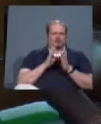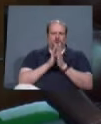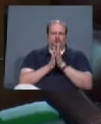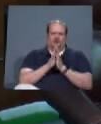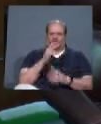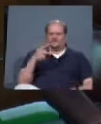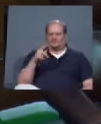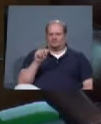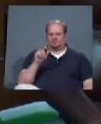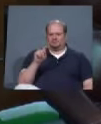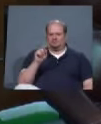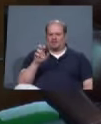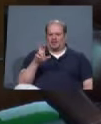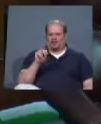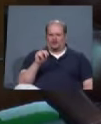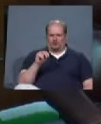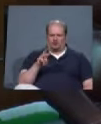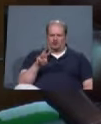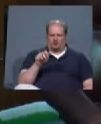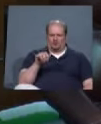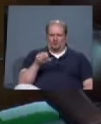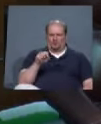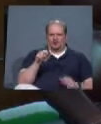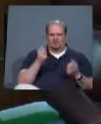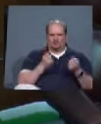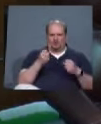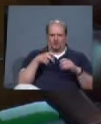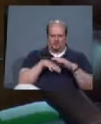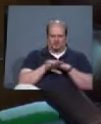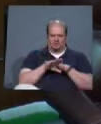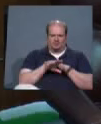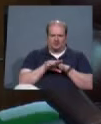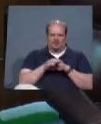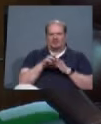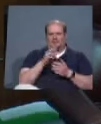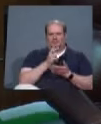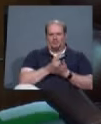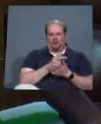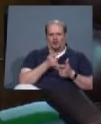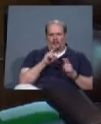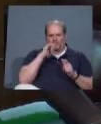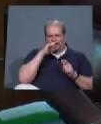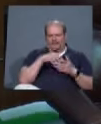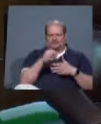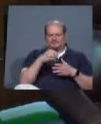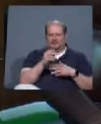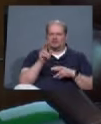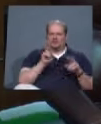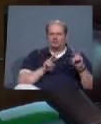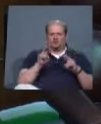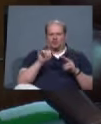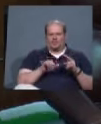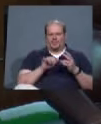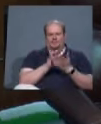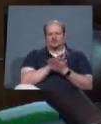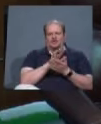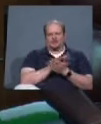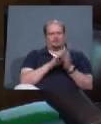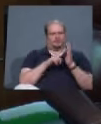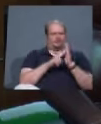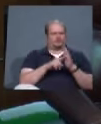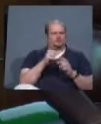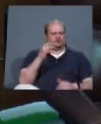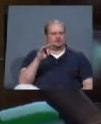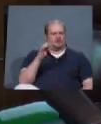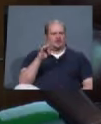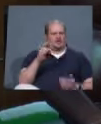traffic patterns, ways that cars come in, park, let kids out. I'm looking at this document. It shows